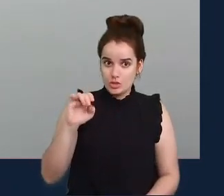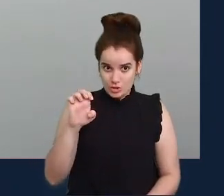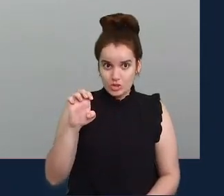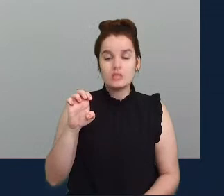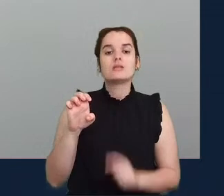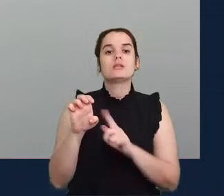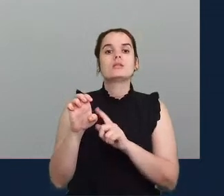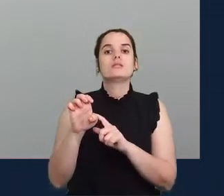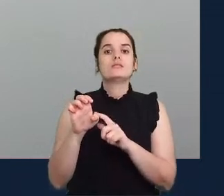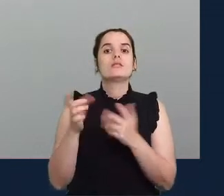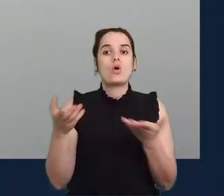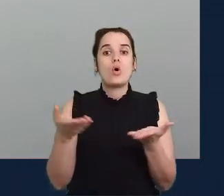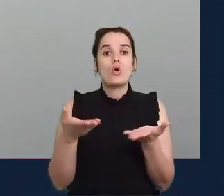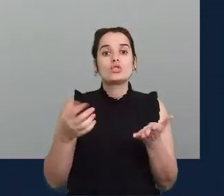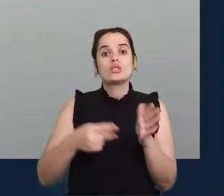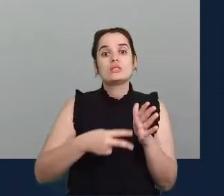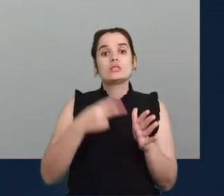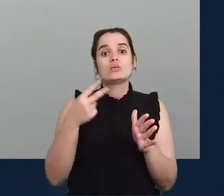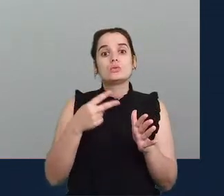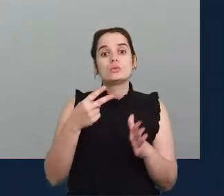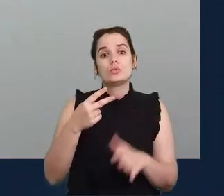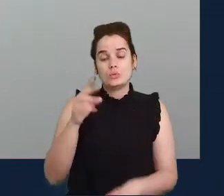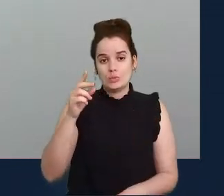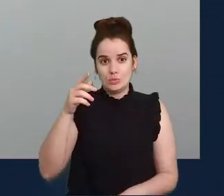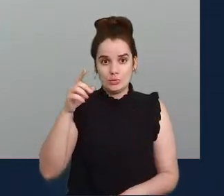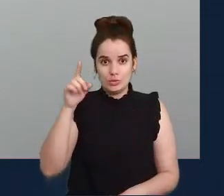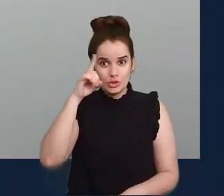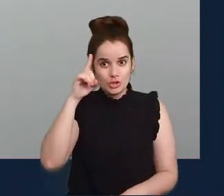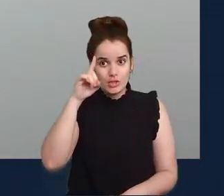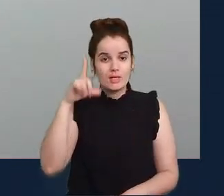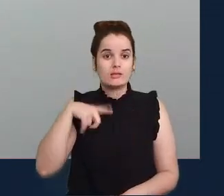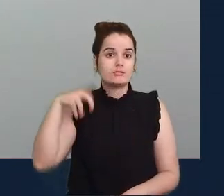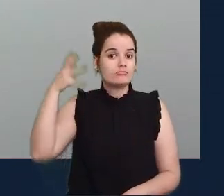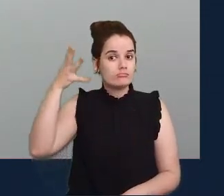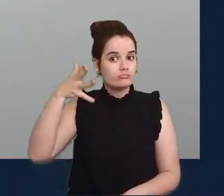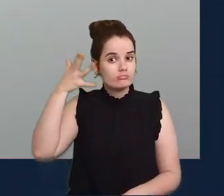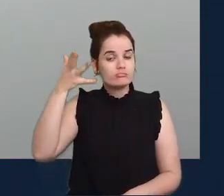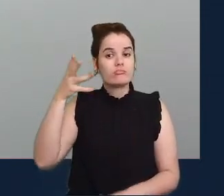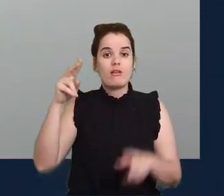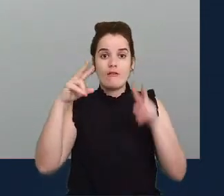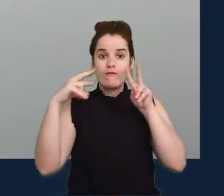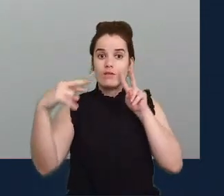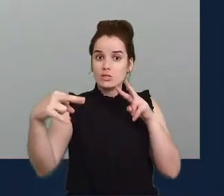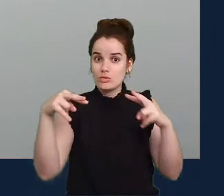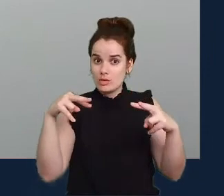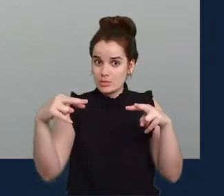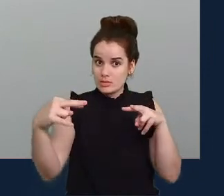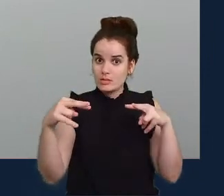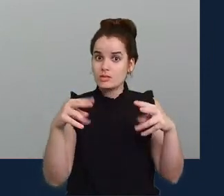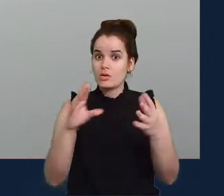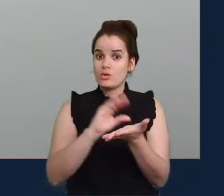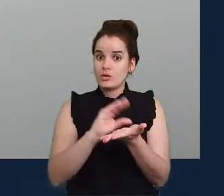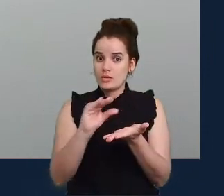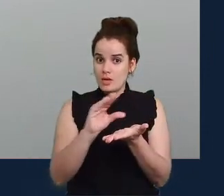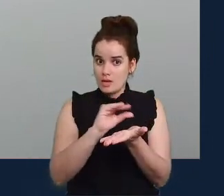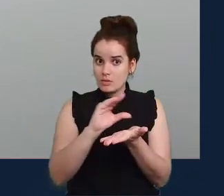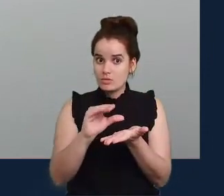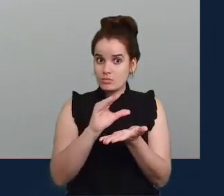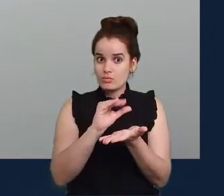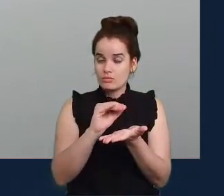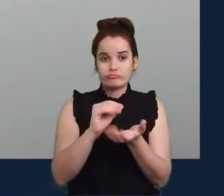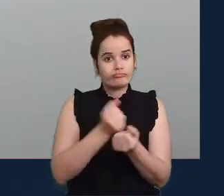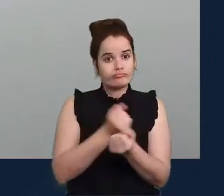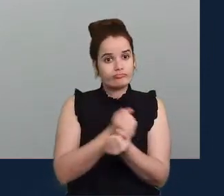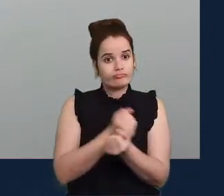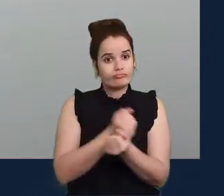News Initiative. Tonight, in the second day of CODA BR 2021, we have the keynote speaker, Gurman